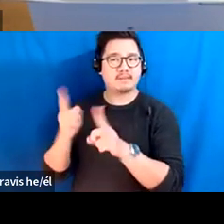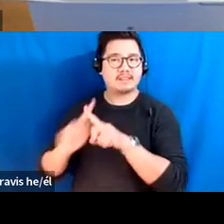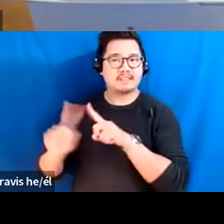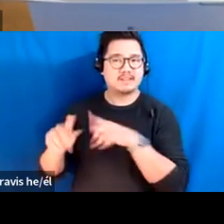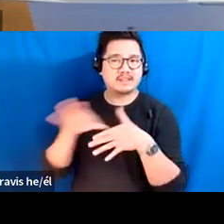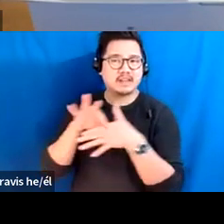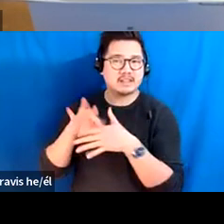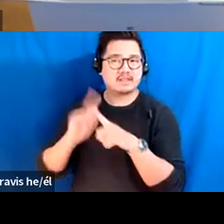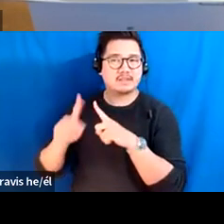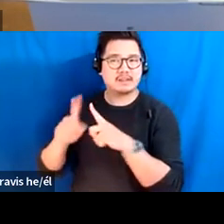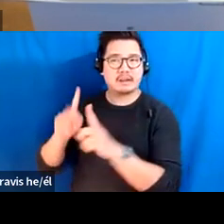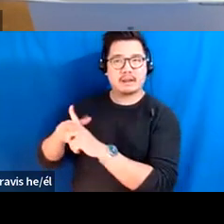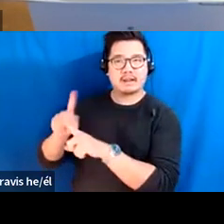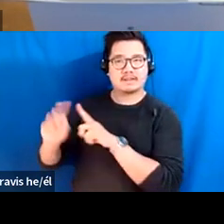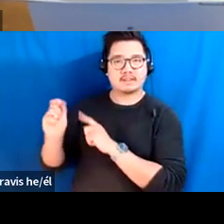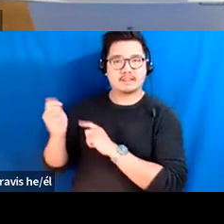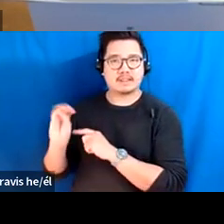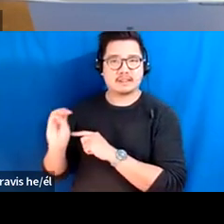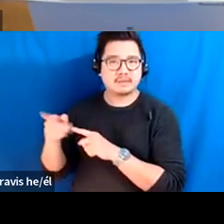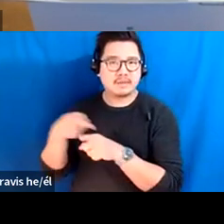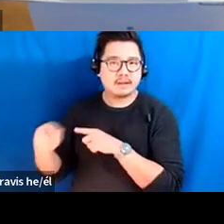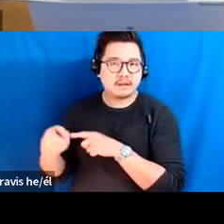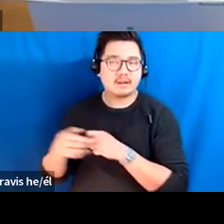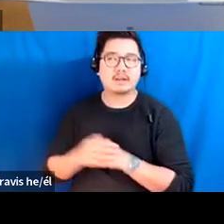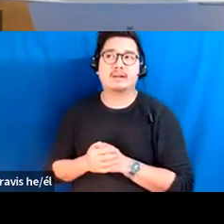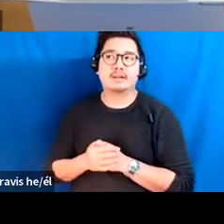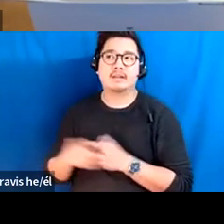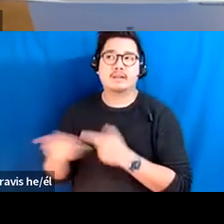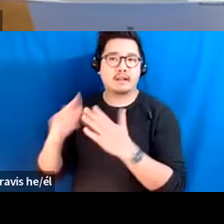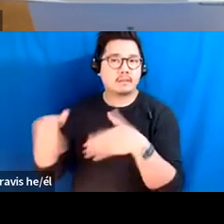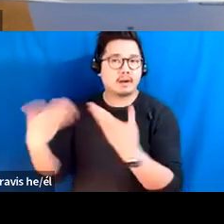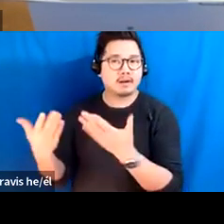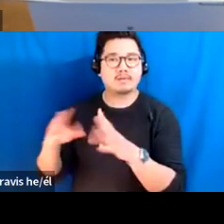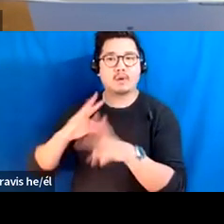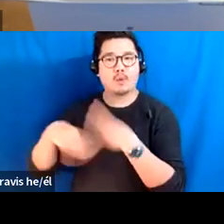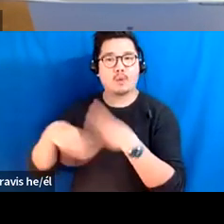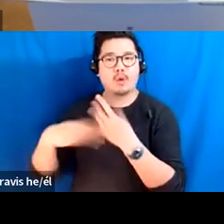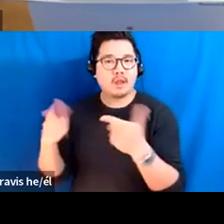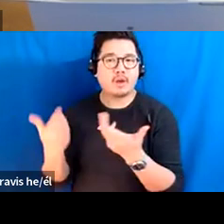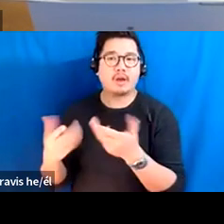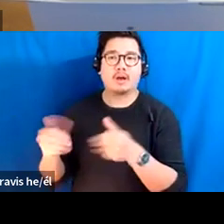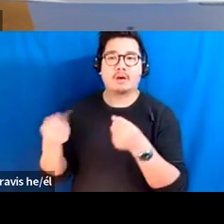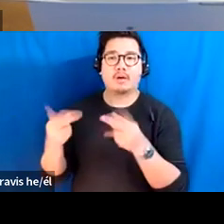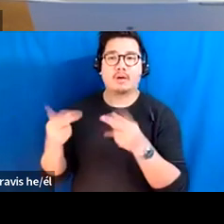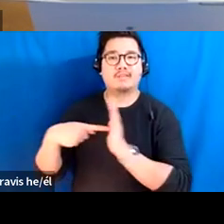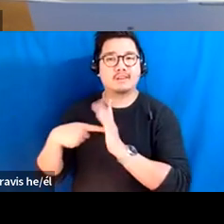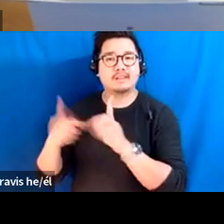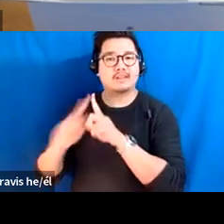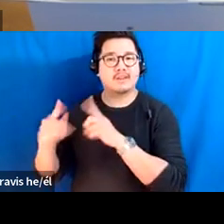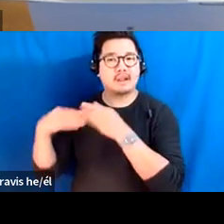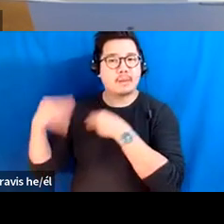into the stem areas that they're aligned to world language opportunities um either heritage languages or other language